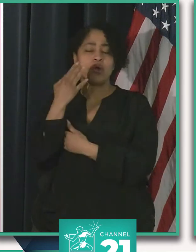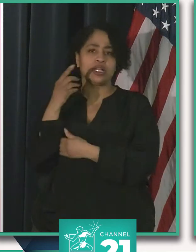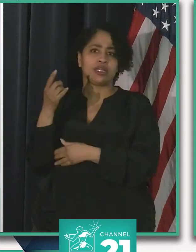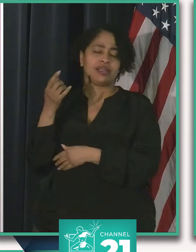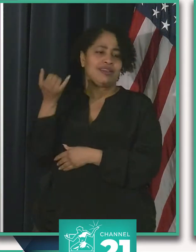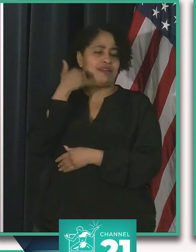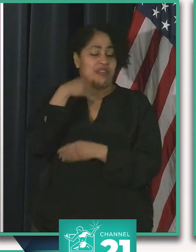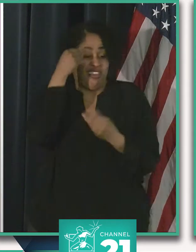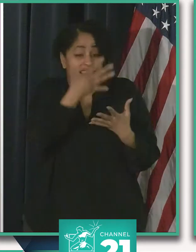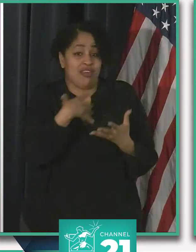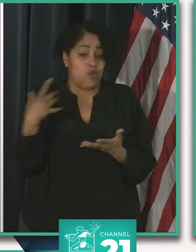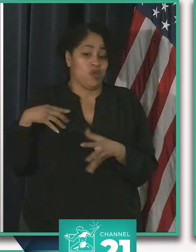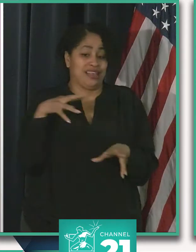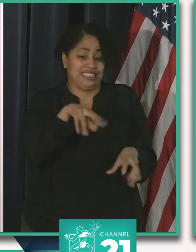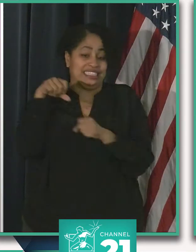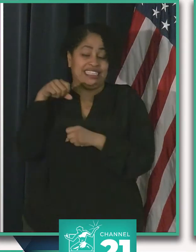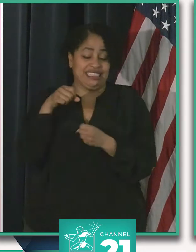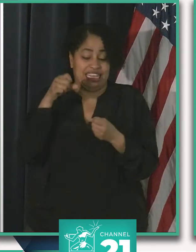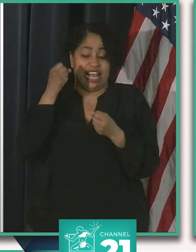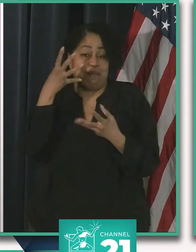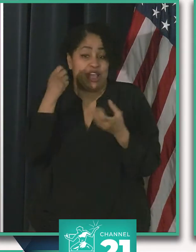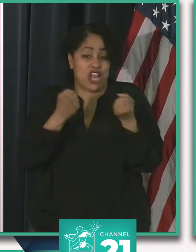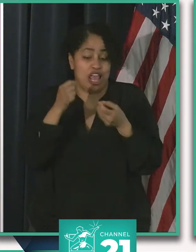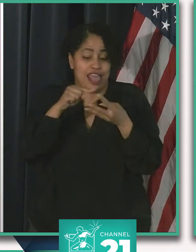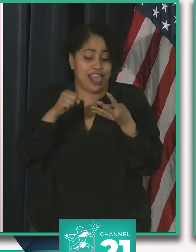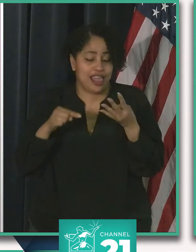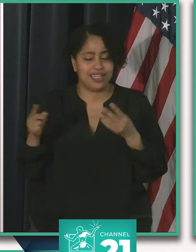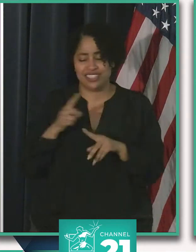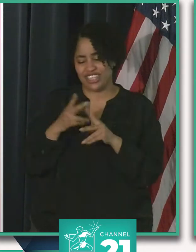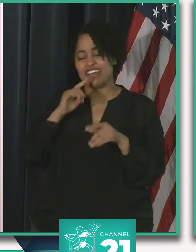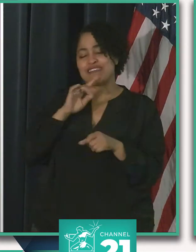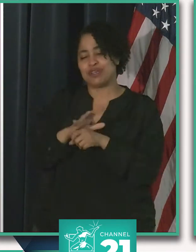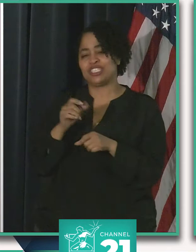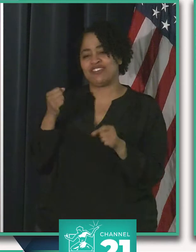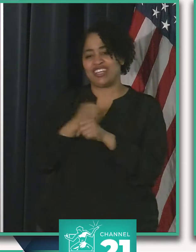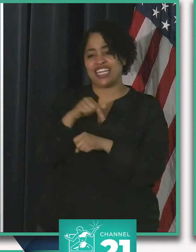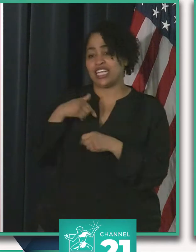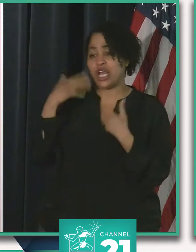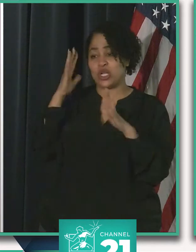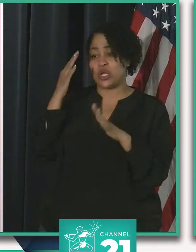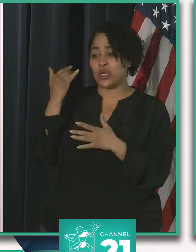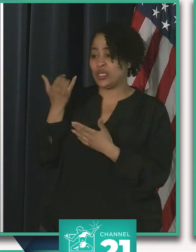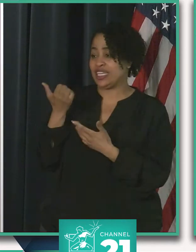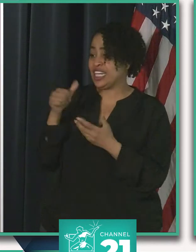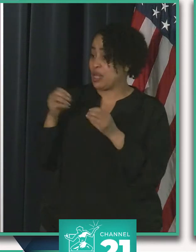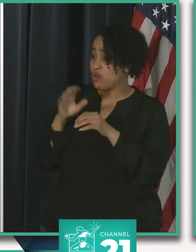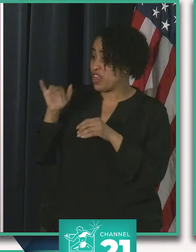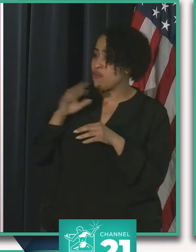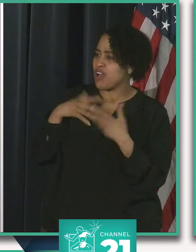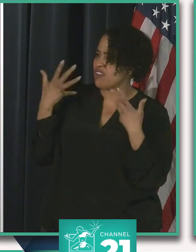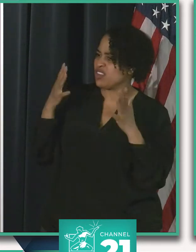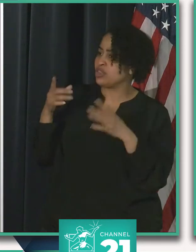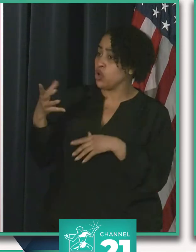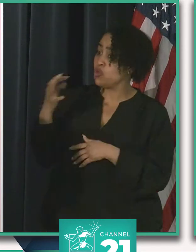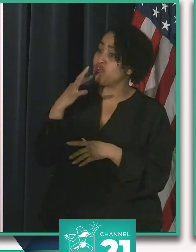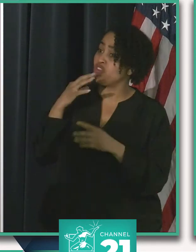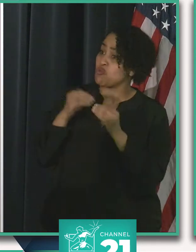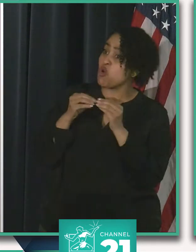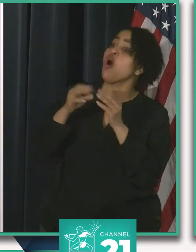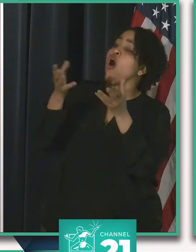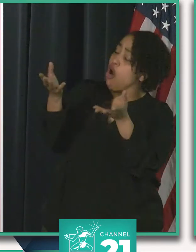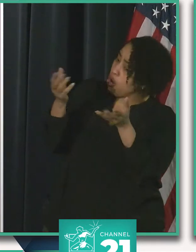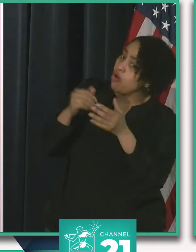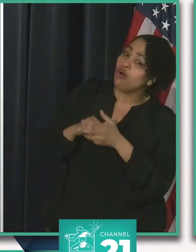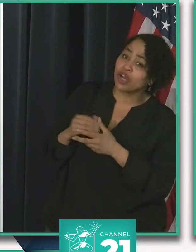vehicles he seized over the weekend, and he's very committed to fighting this. I don't know if you want anything more than that, or I got it for you. Oh, you want to talk about it more? Come on